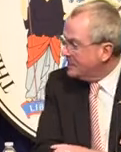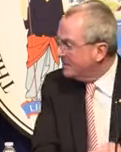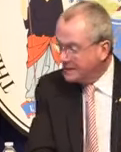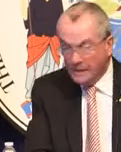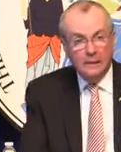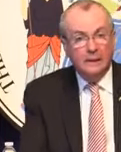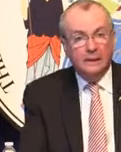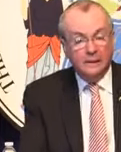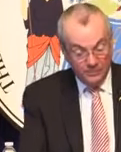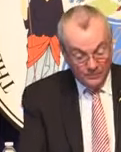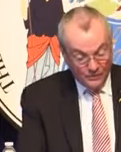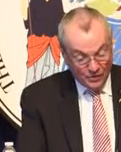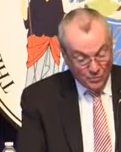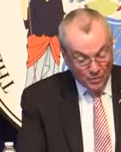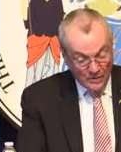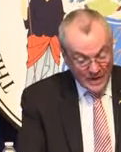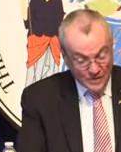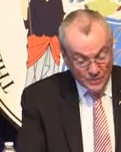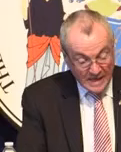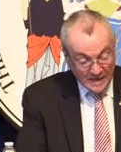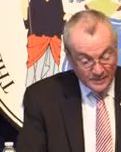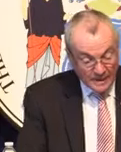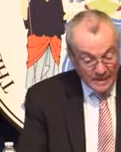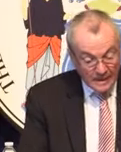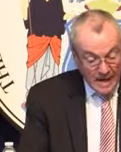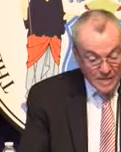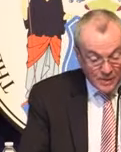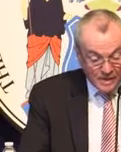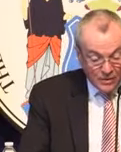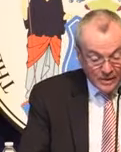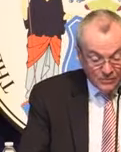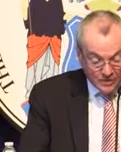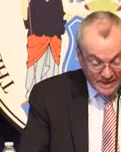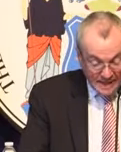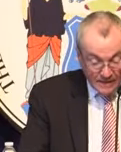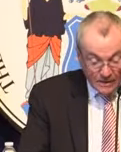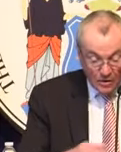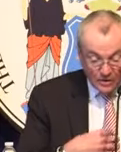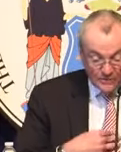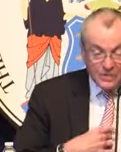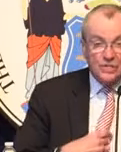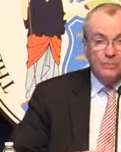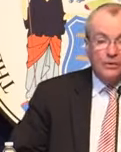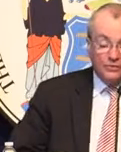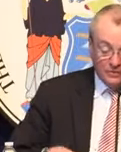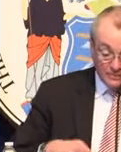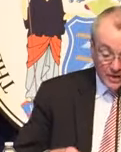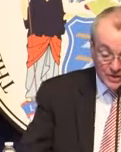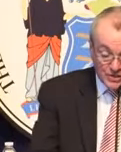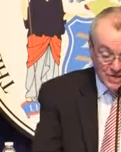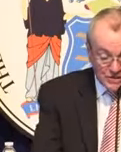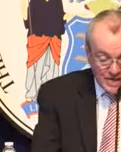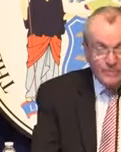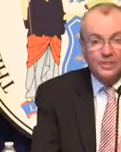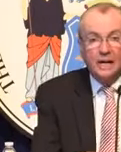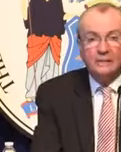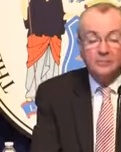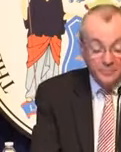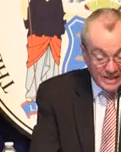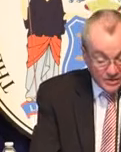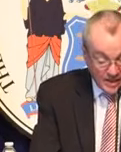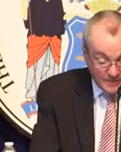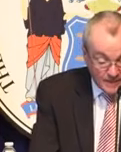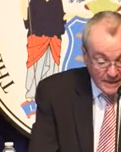3 p.m. So more on that as we get it. As we note every day, all of these numbers are just a